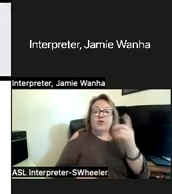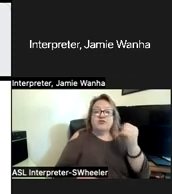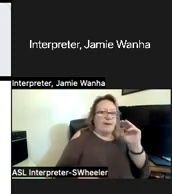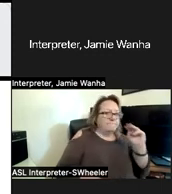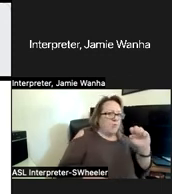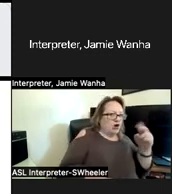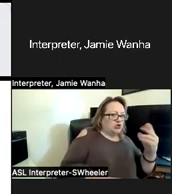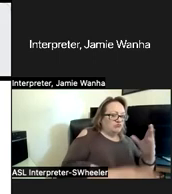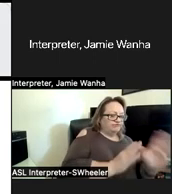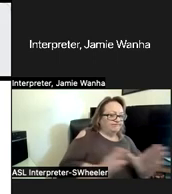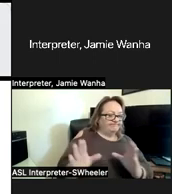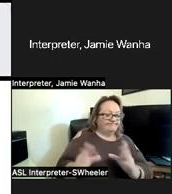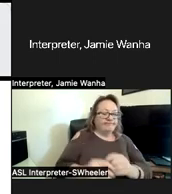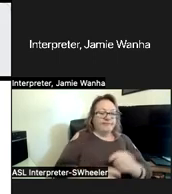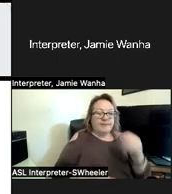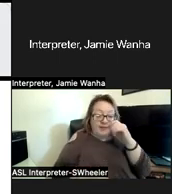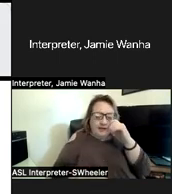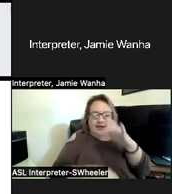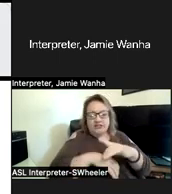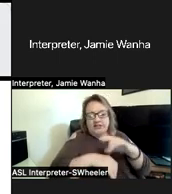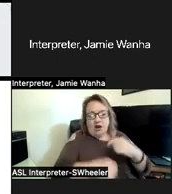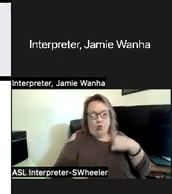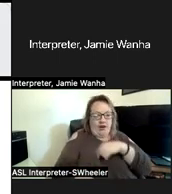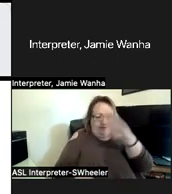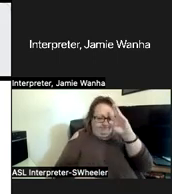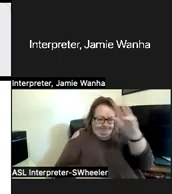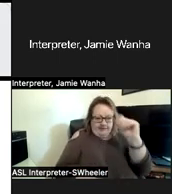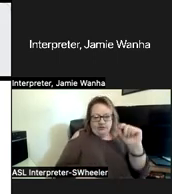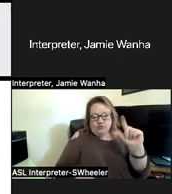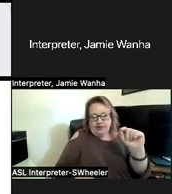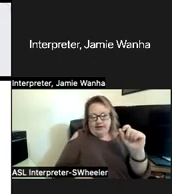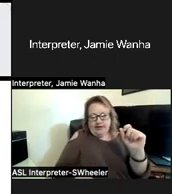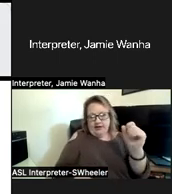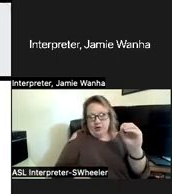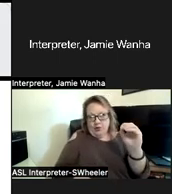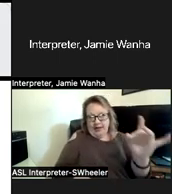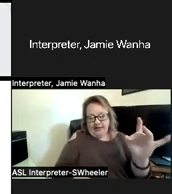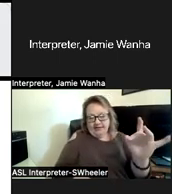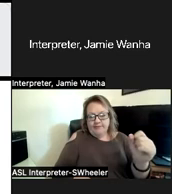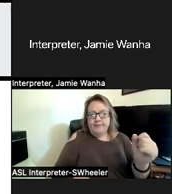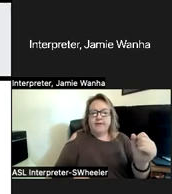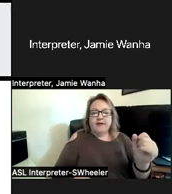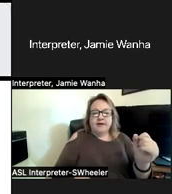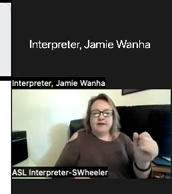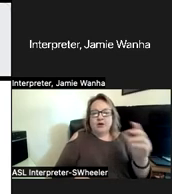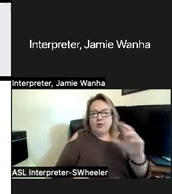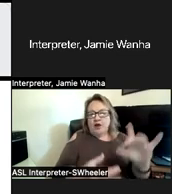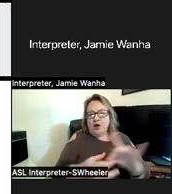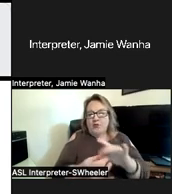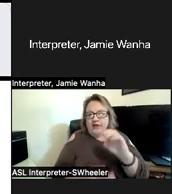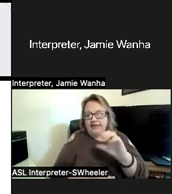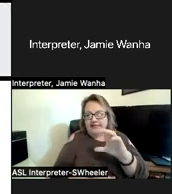up. Shakeout, we created back in 2008 and went statewide along with ECA